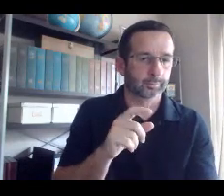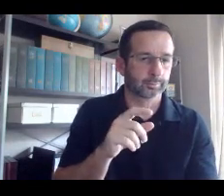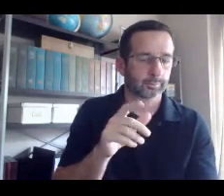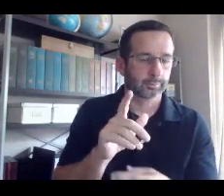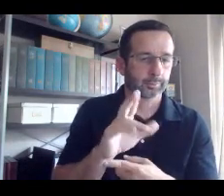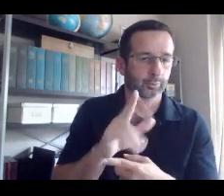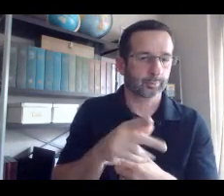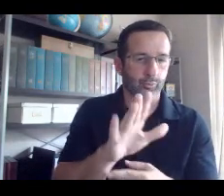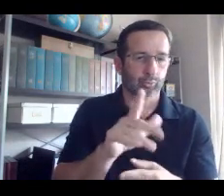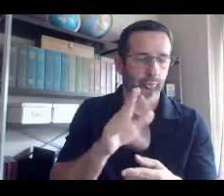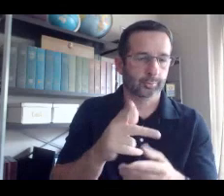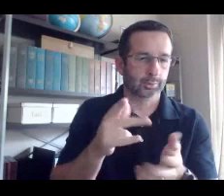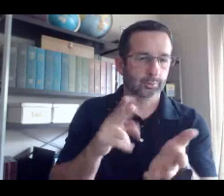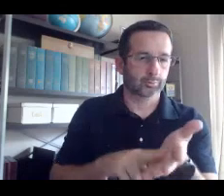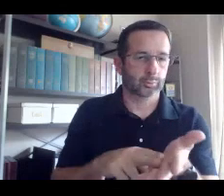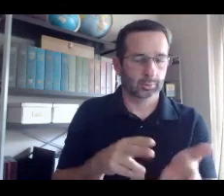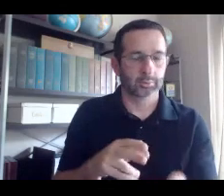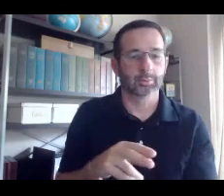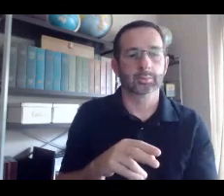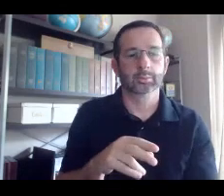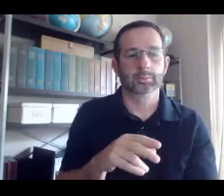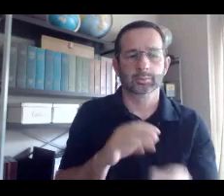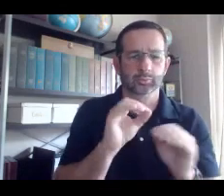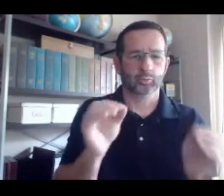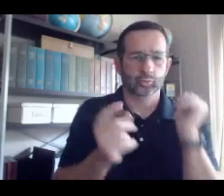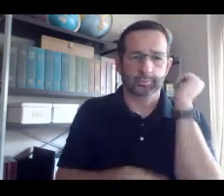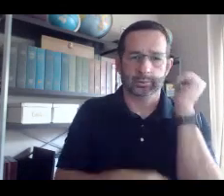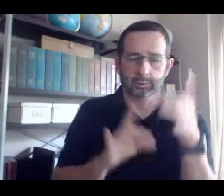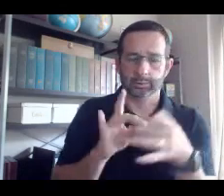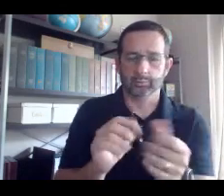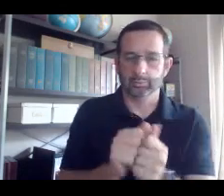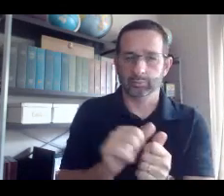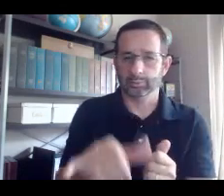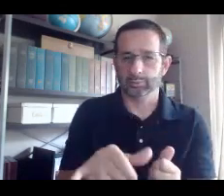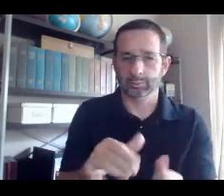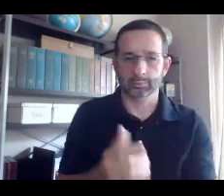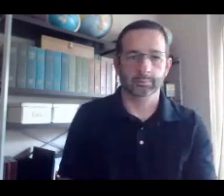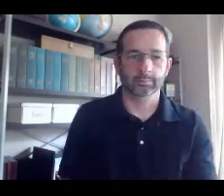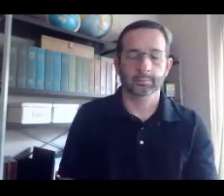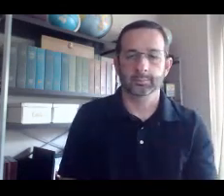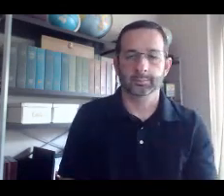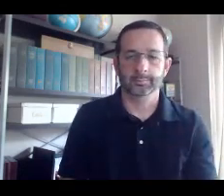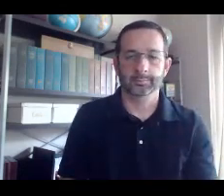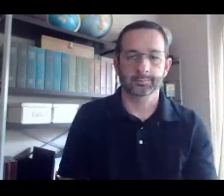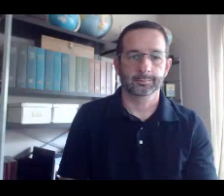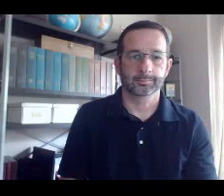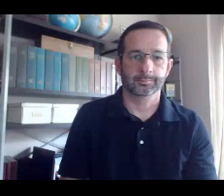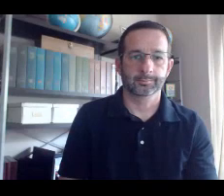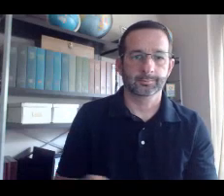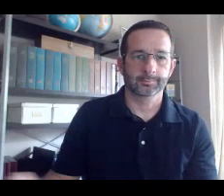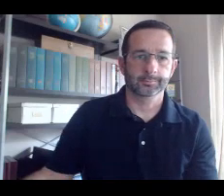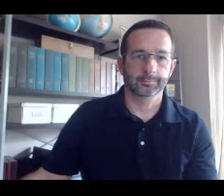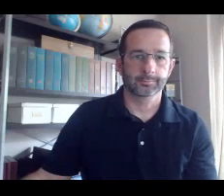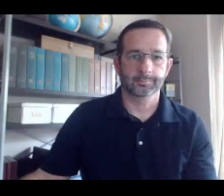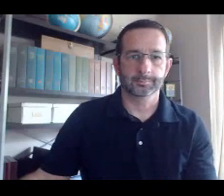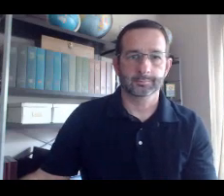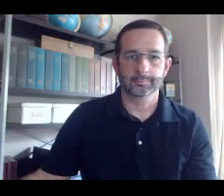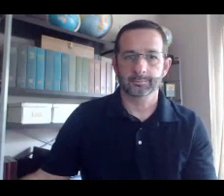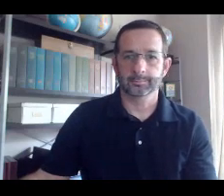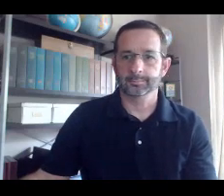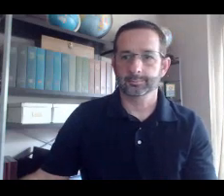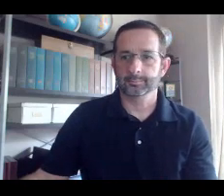waiver from us and for your LRP contract, and there is no penalty associated with that if we're able